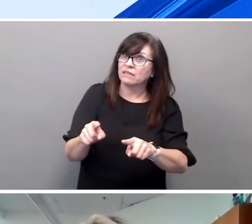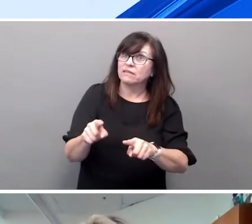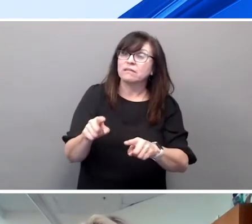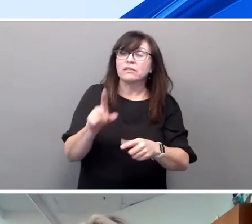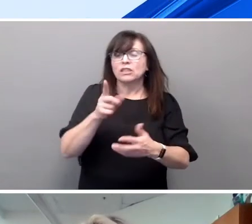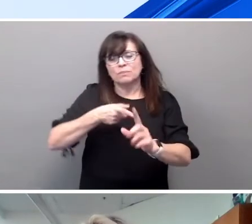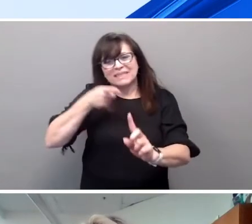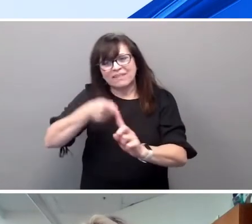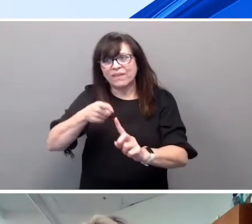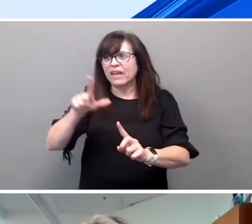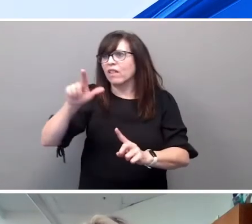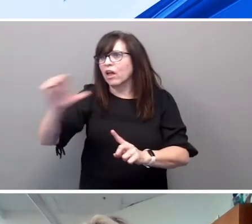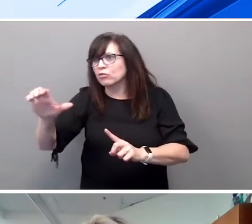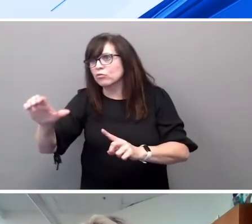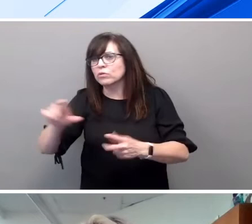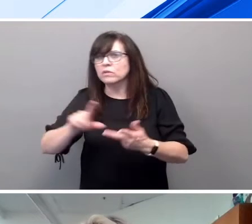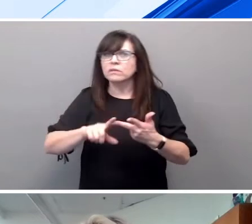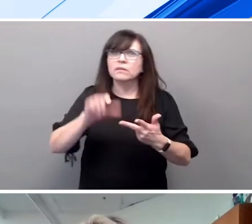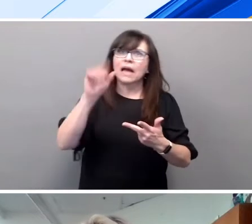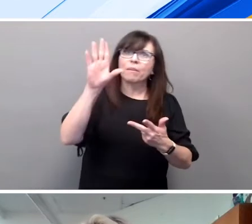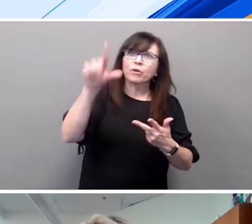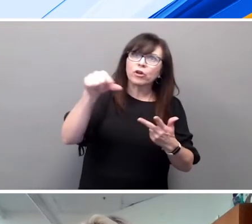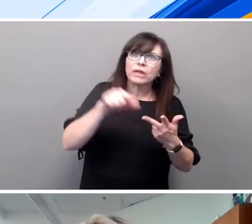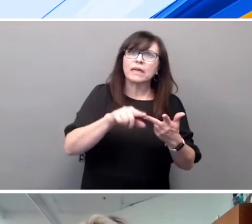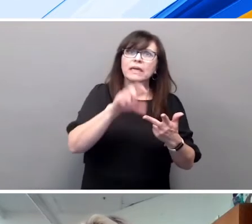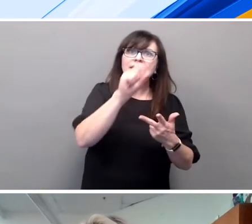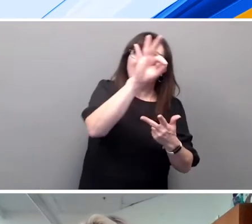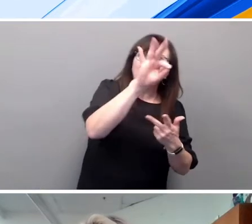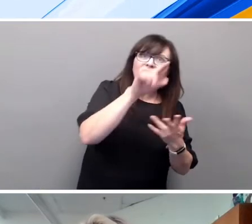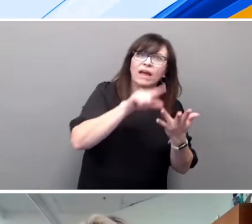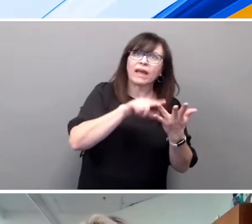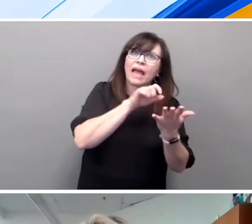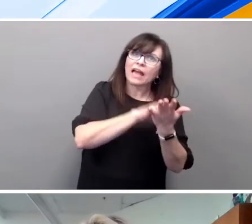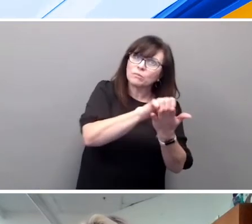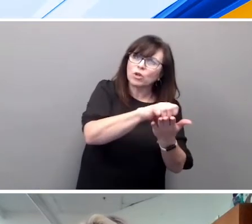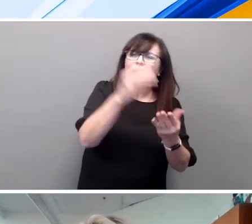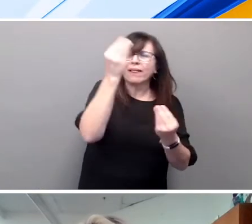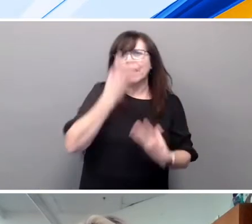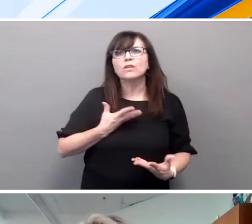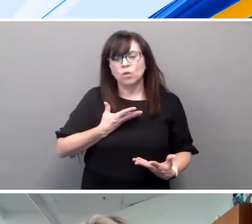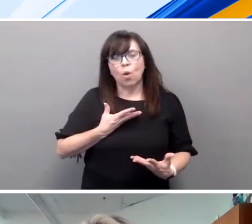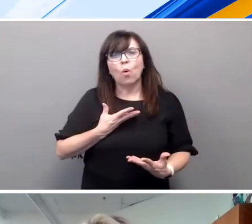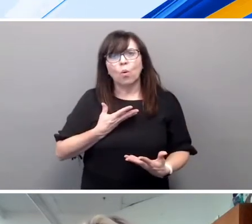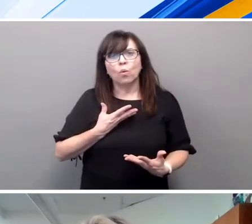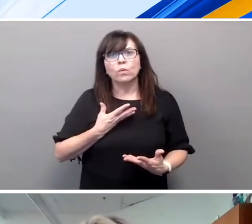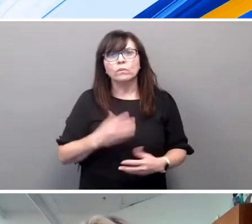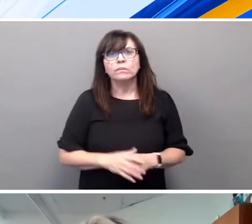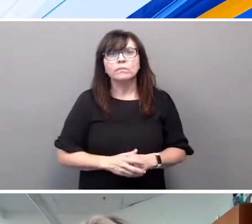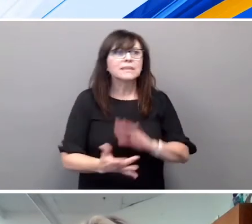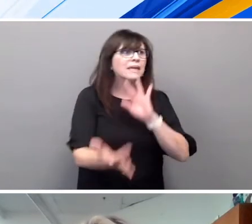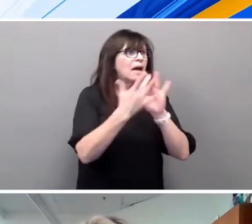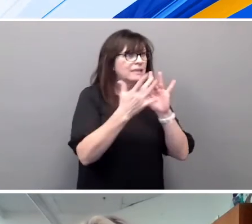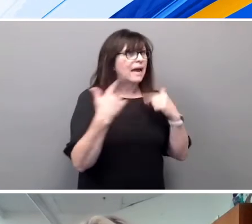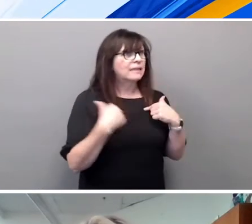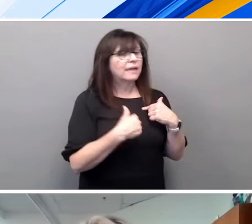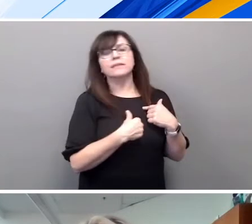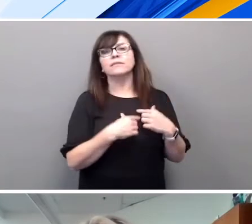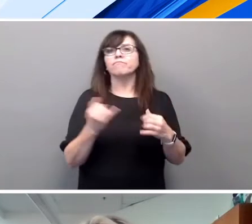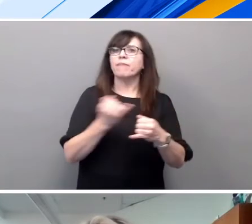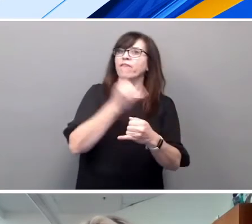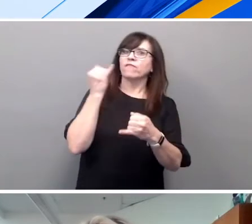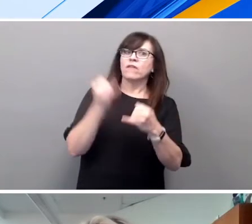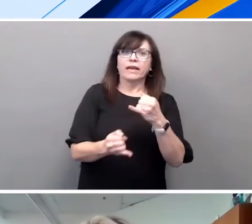Albuquerque, and Santa Fe and Espanola, let us know, contact us. I think my